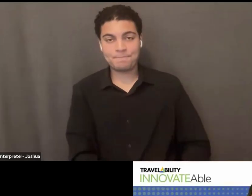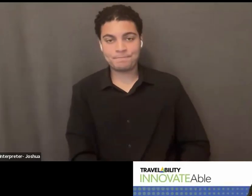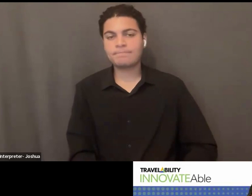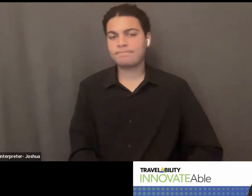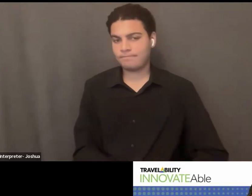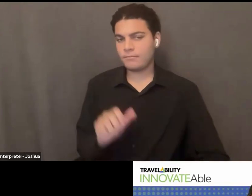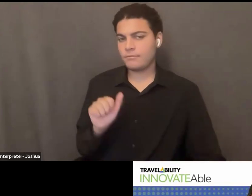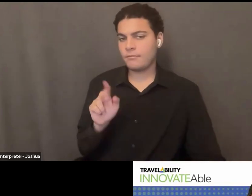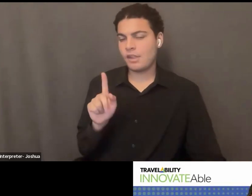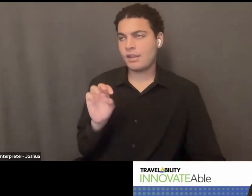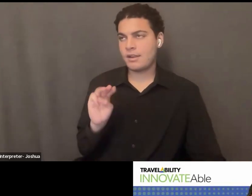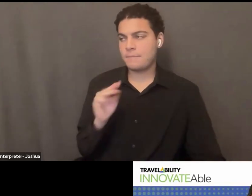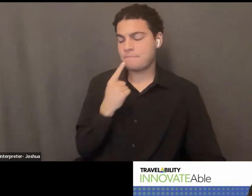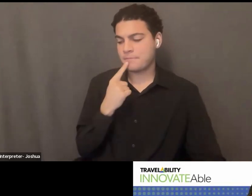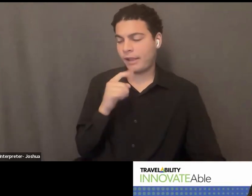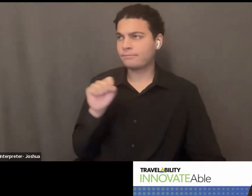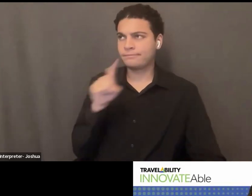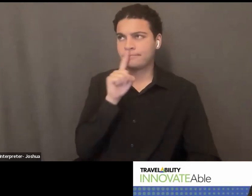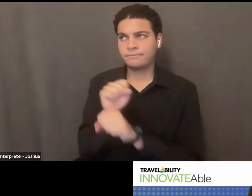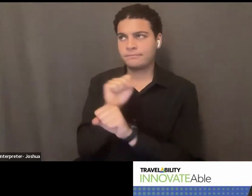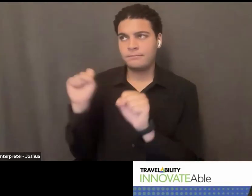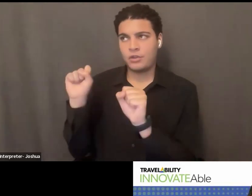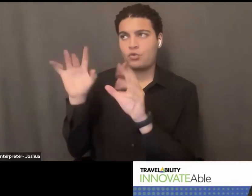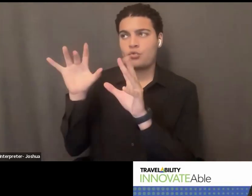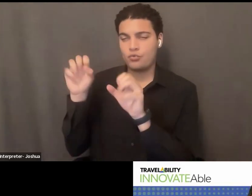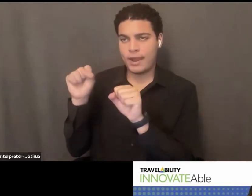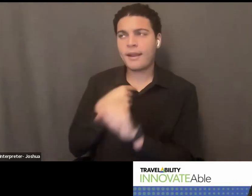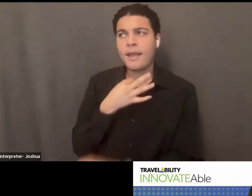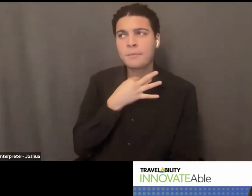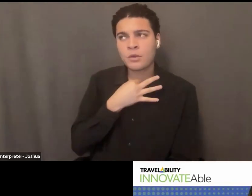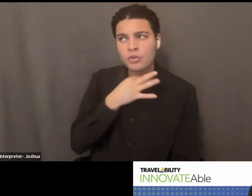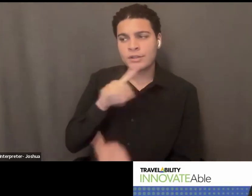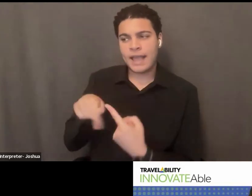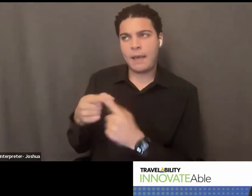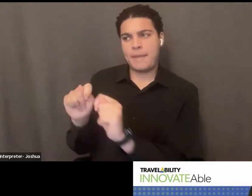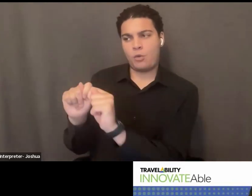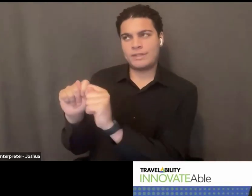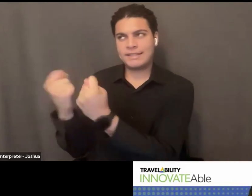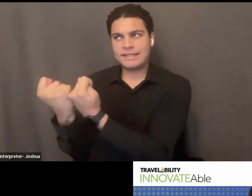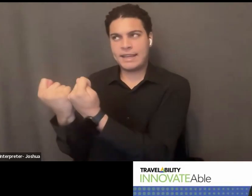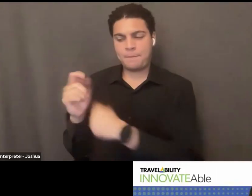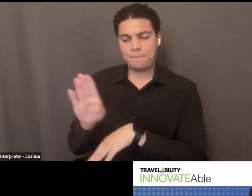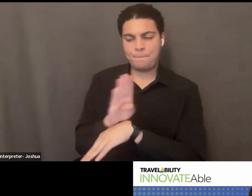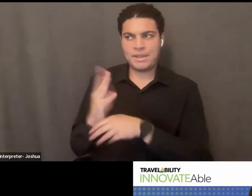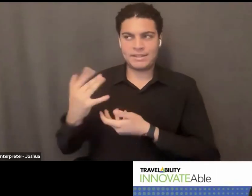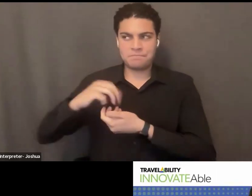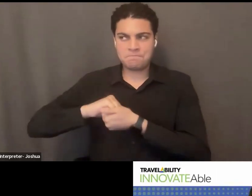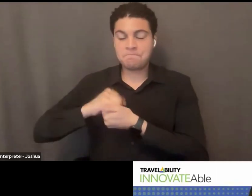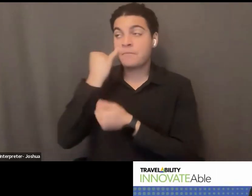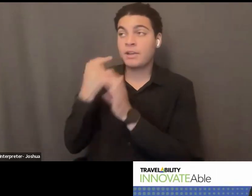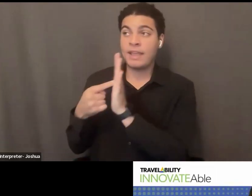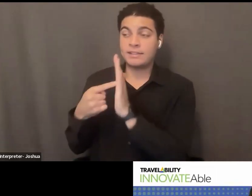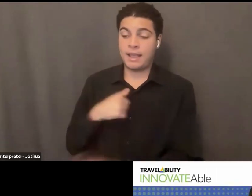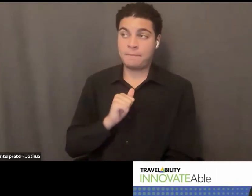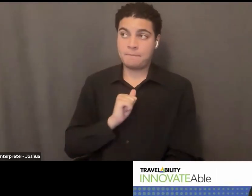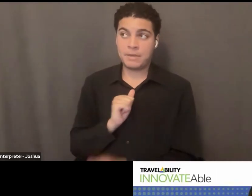great. I wanted to know a little bit more about the working with teams. What does it look like? So if I'm a team and I say that I'm interested in